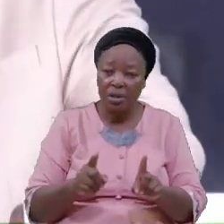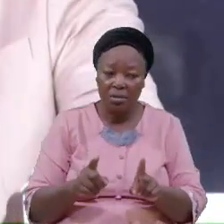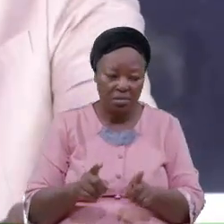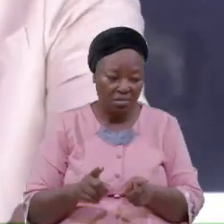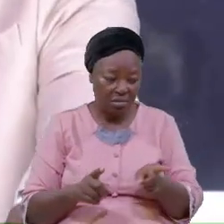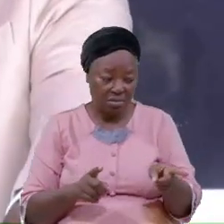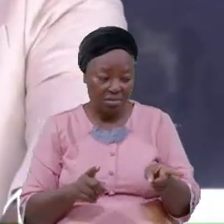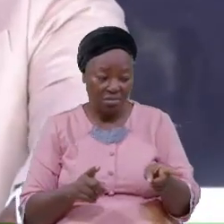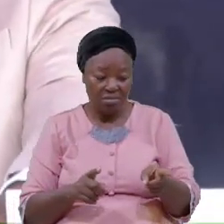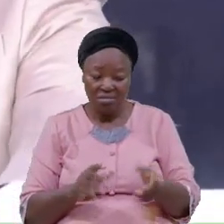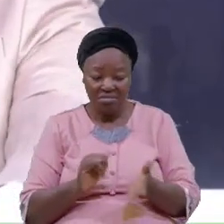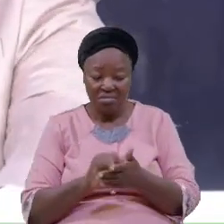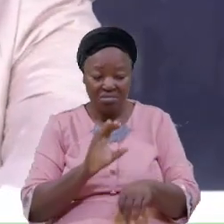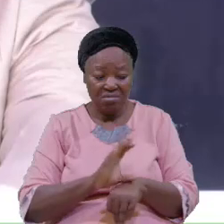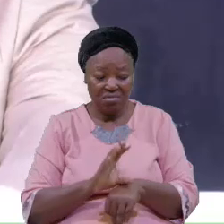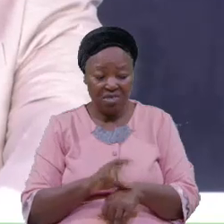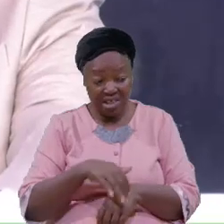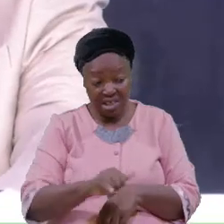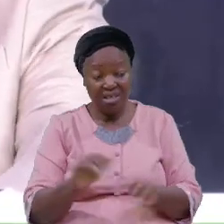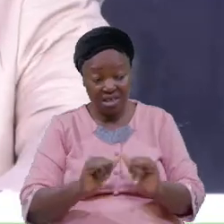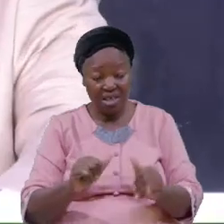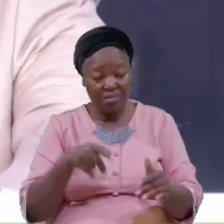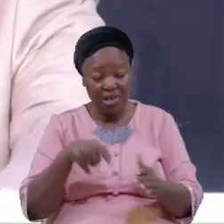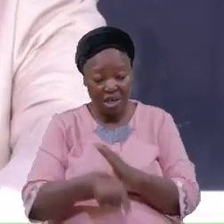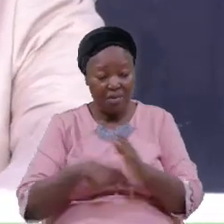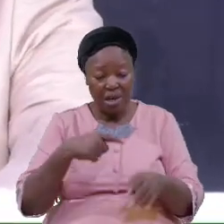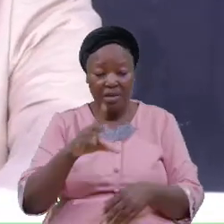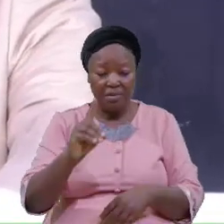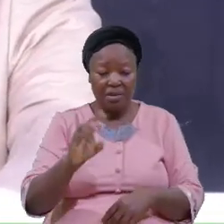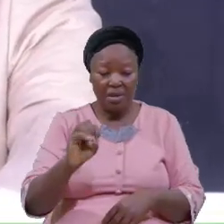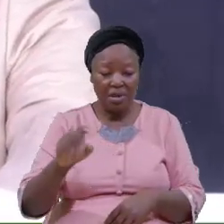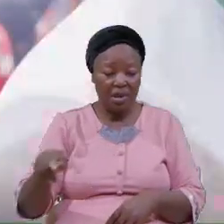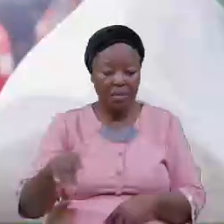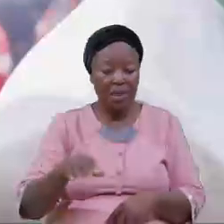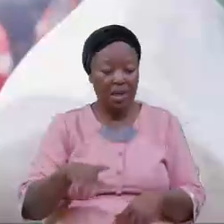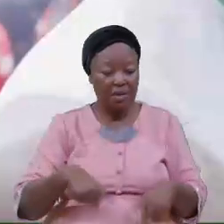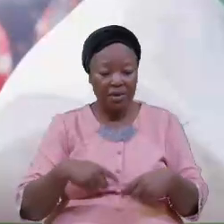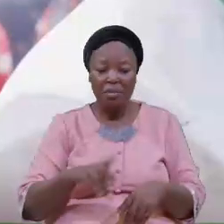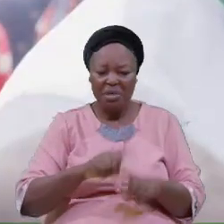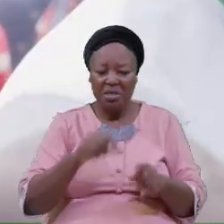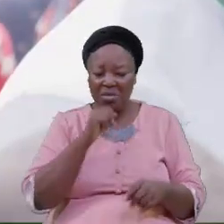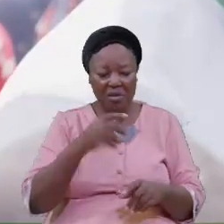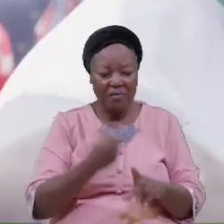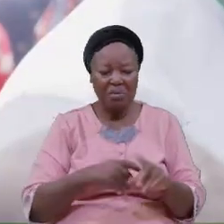church, still the same deeper life, but they are not from our tribe.